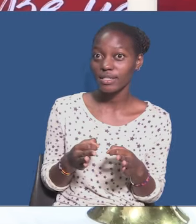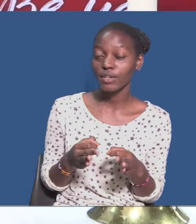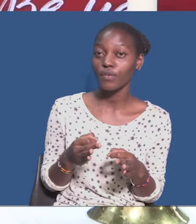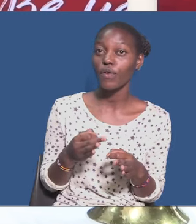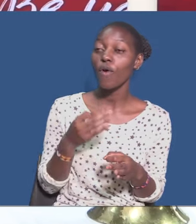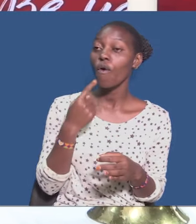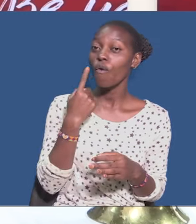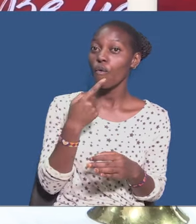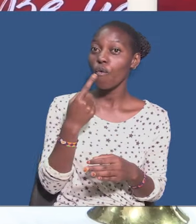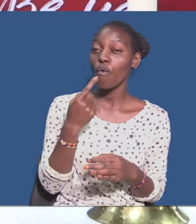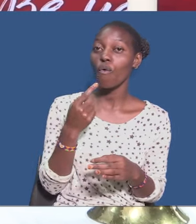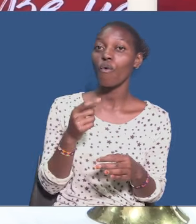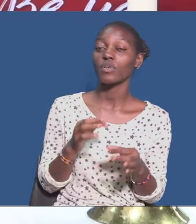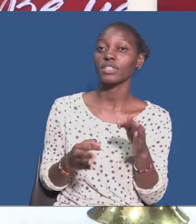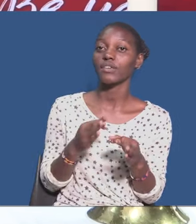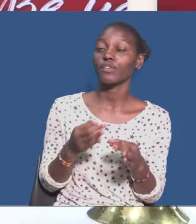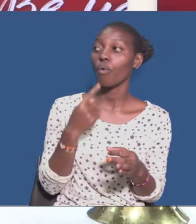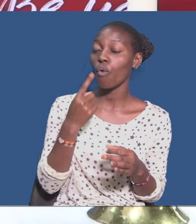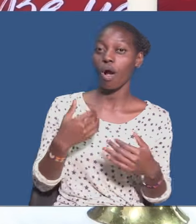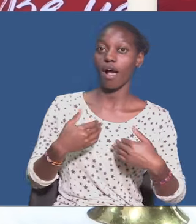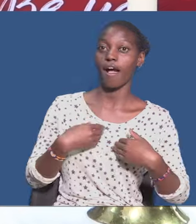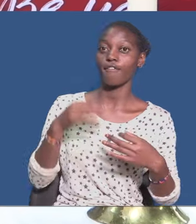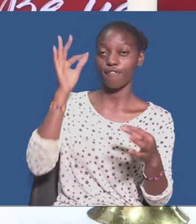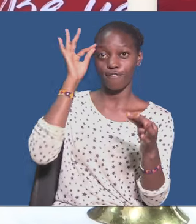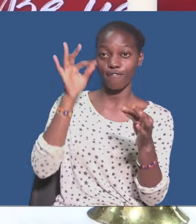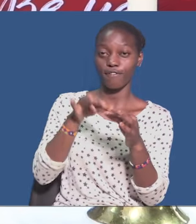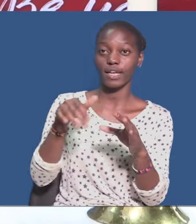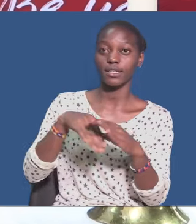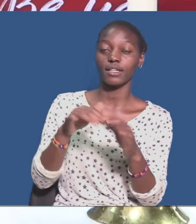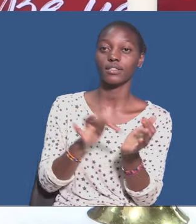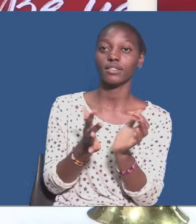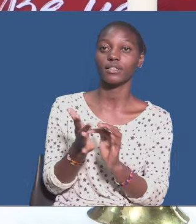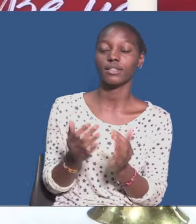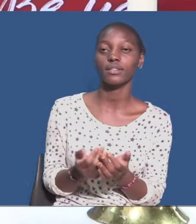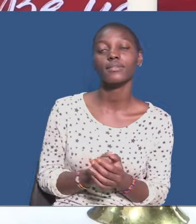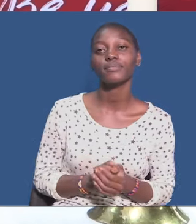justifies those who have faith in Jesus.